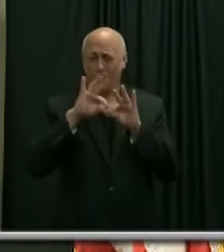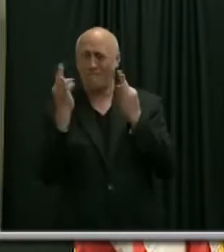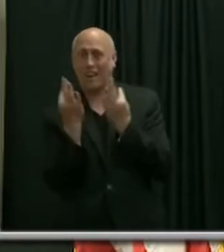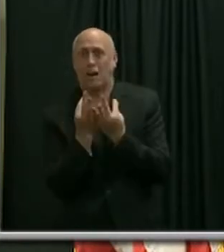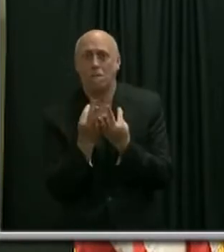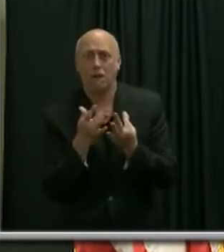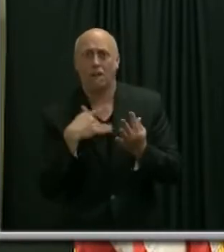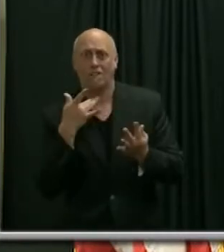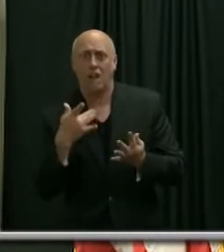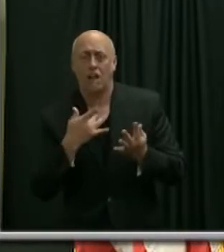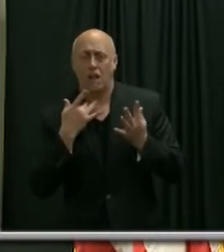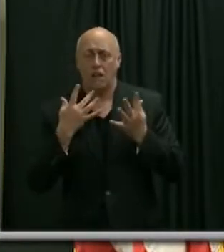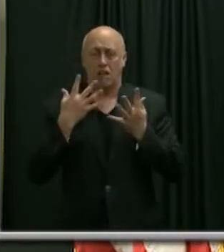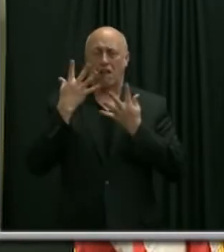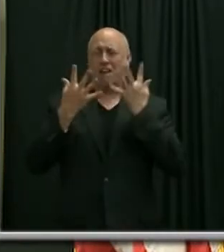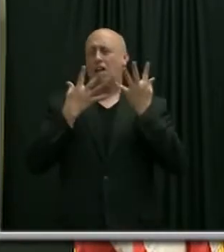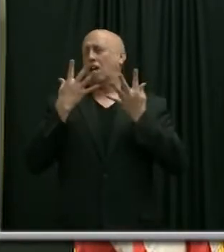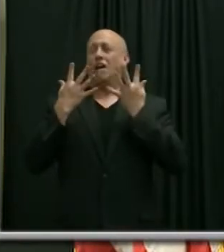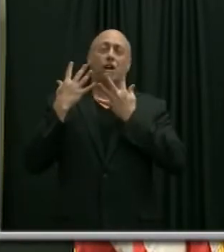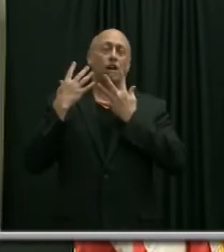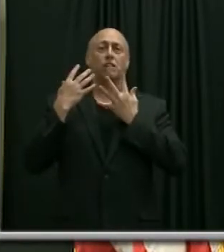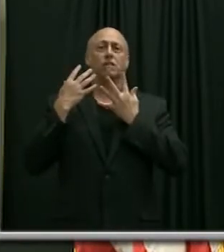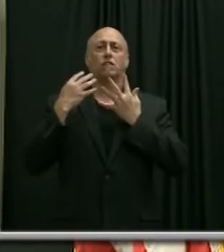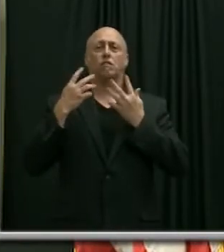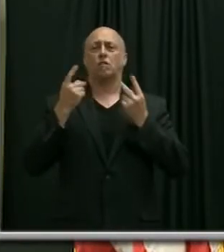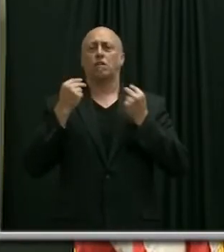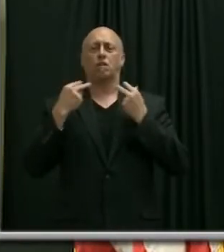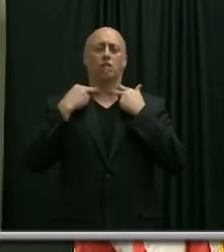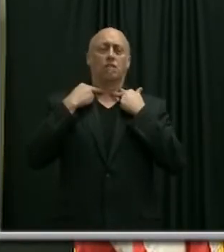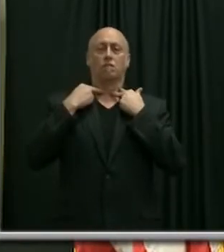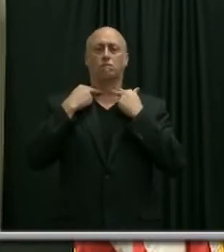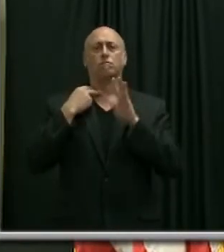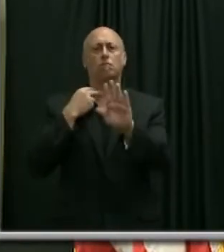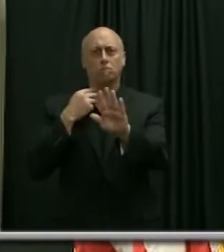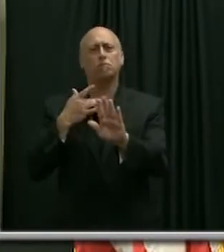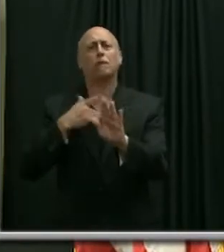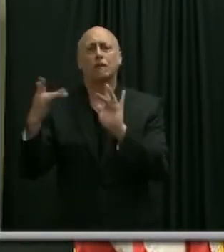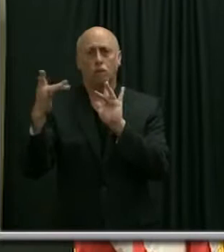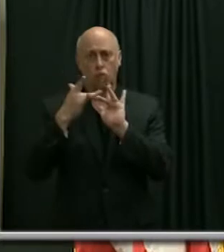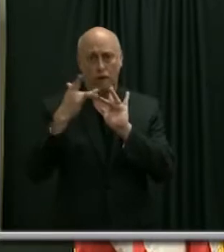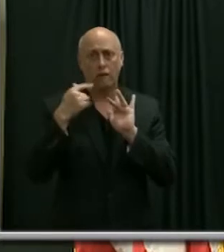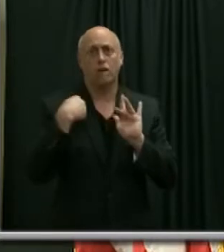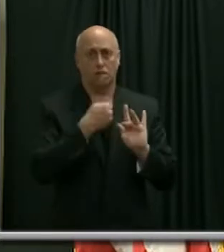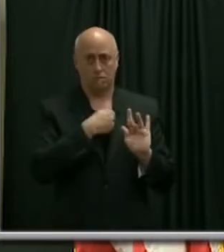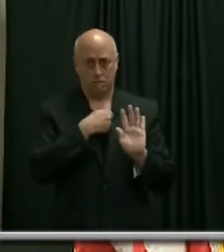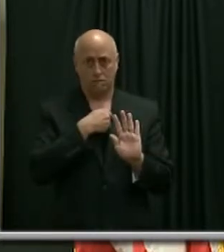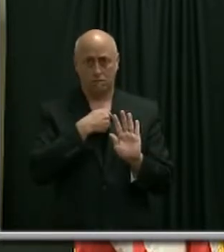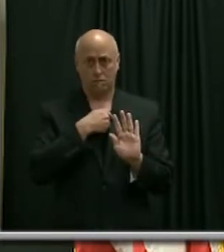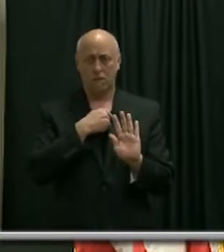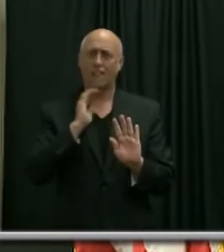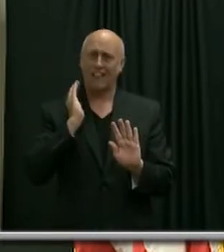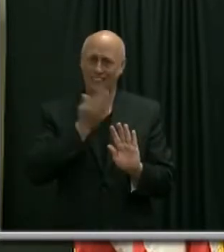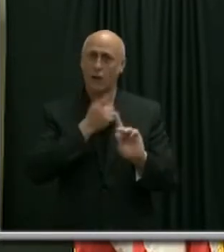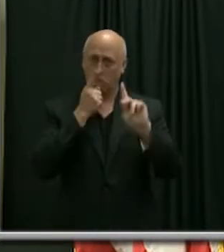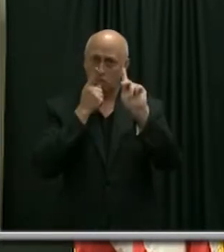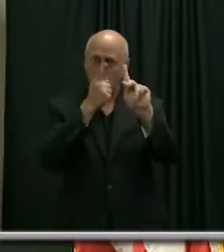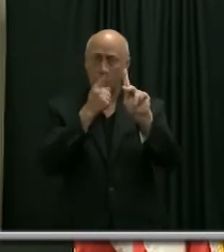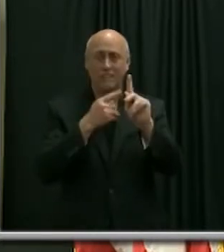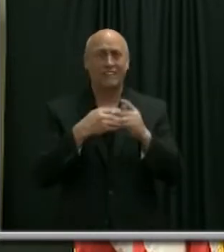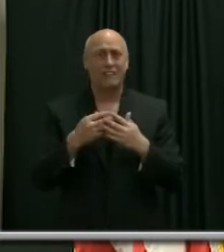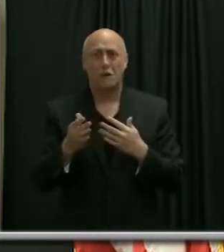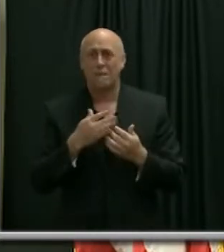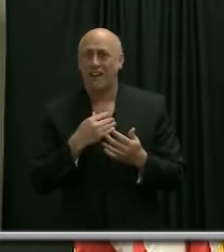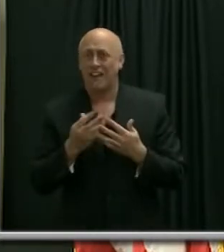volatile situation, please reach out. We're here. This is part of our mission. And no matter how hard the times